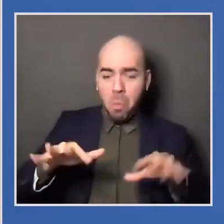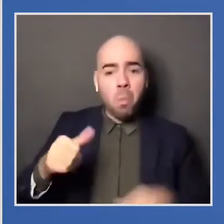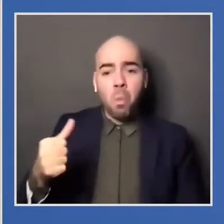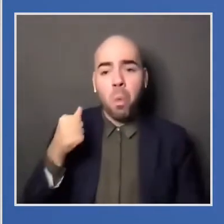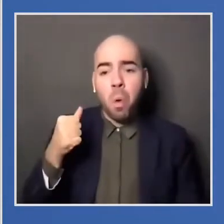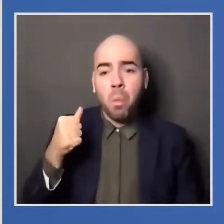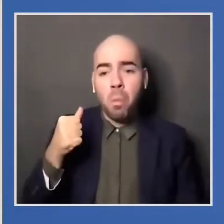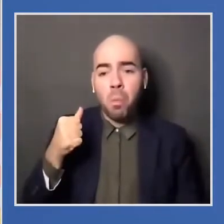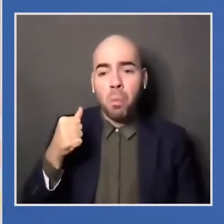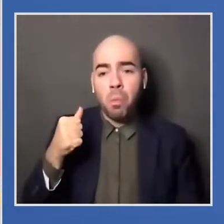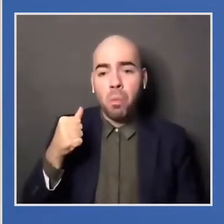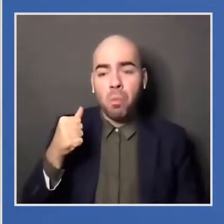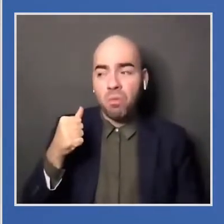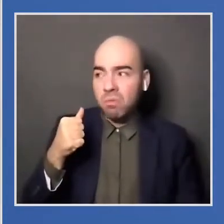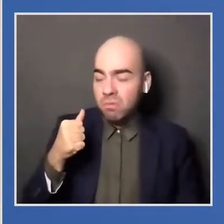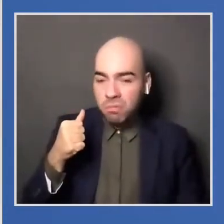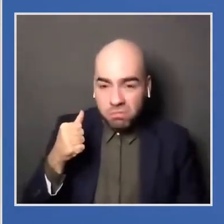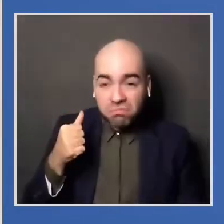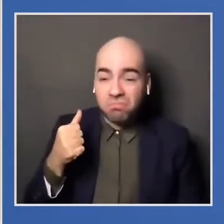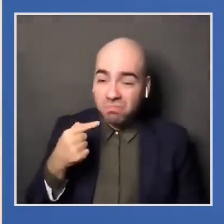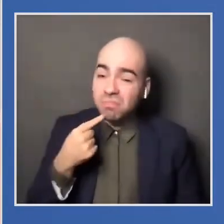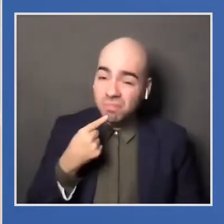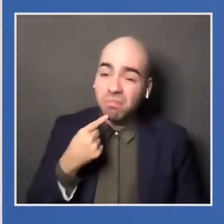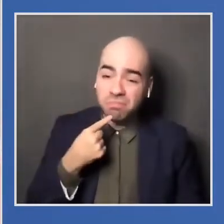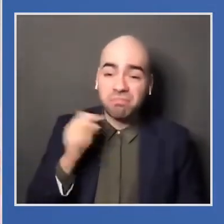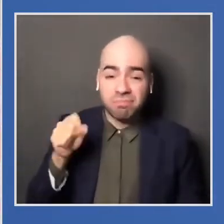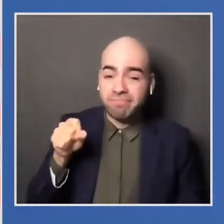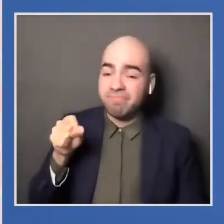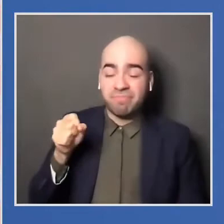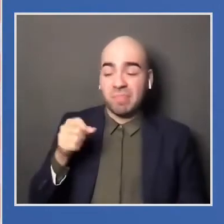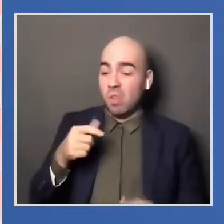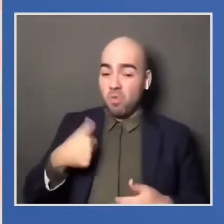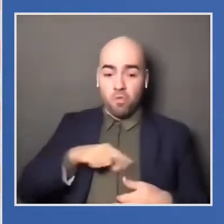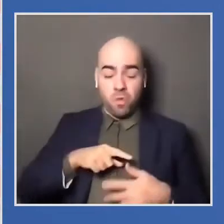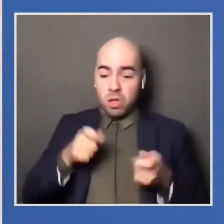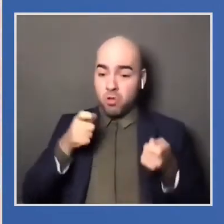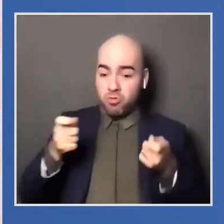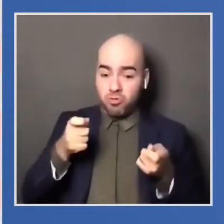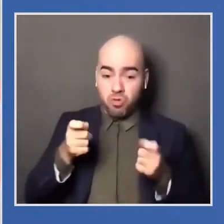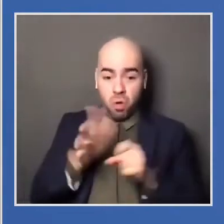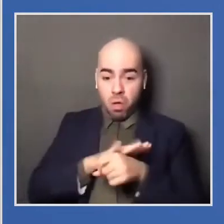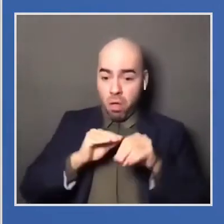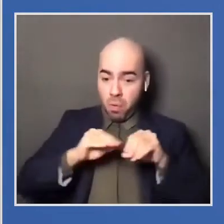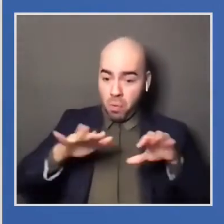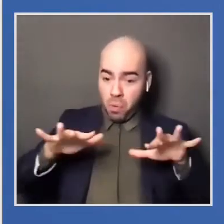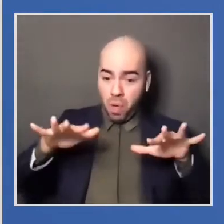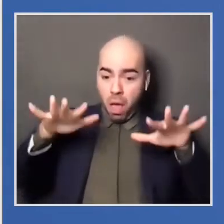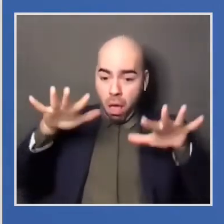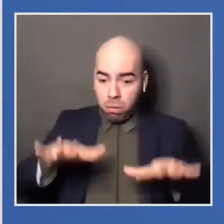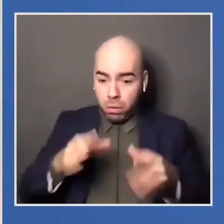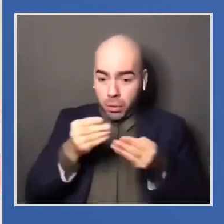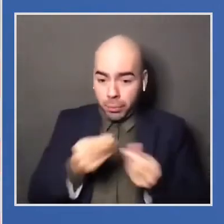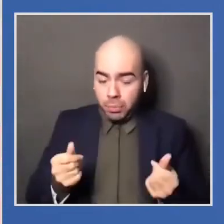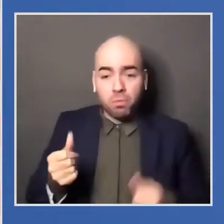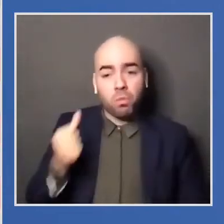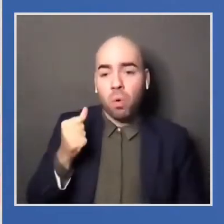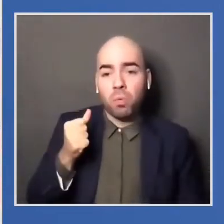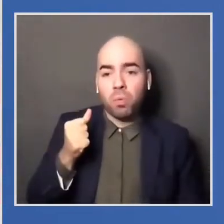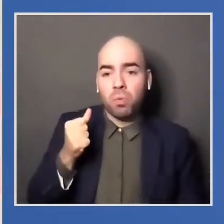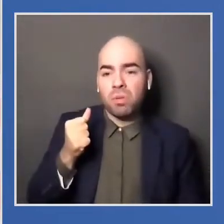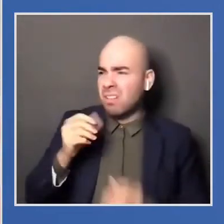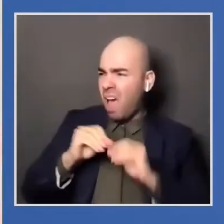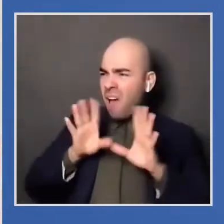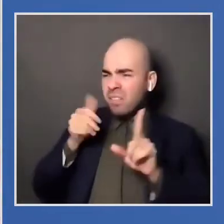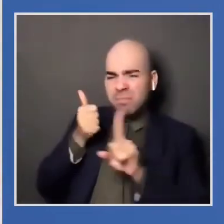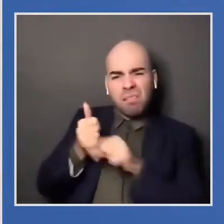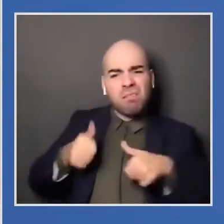not going to control the pandemic. It's a capitulation. It's a waving of a white flag. It's a window into